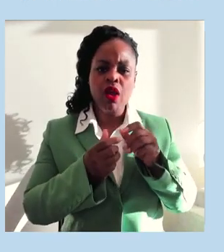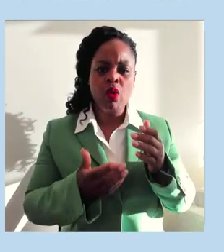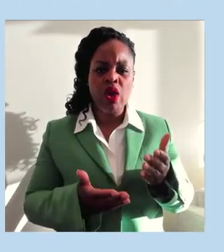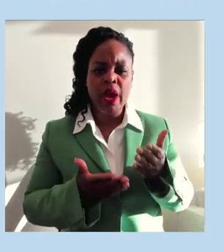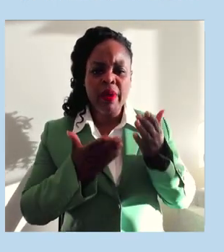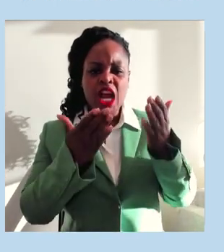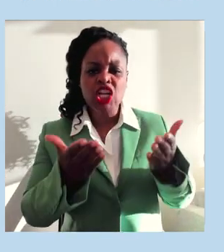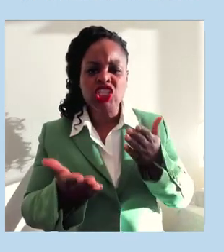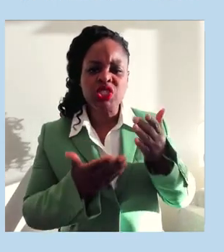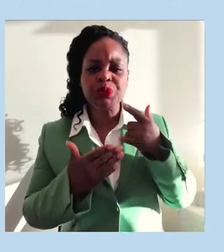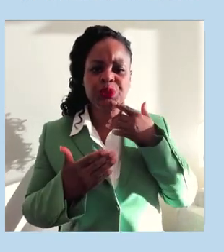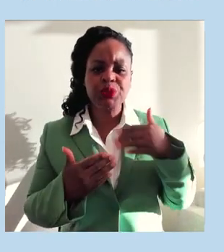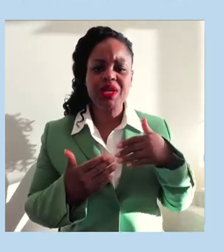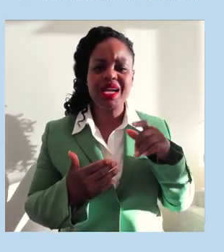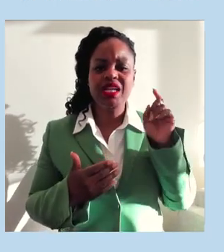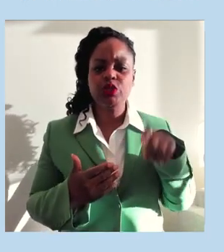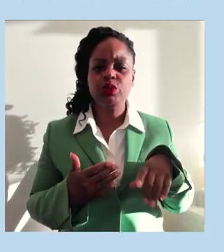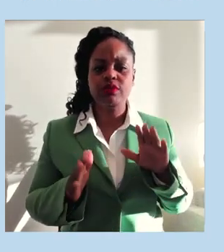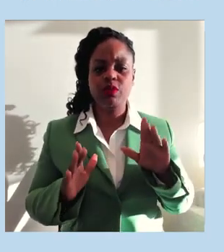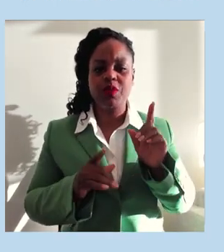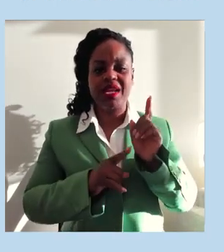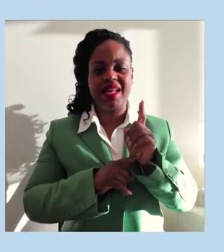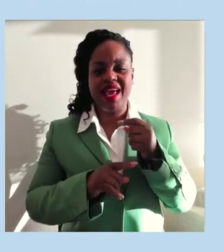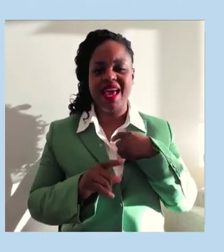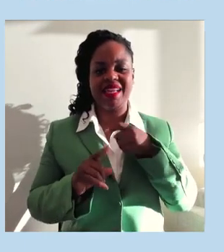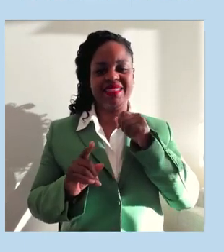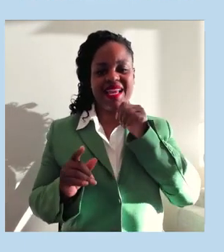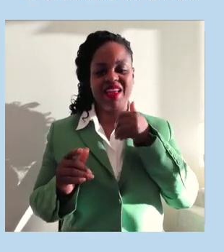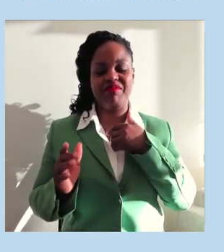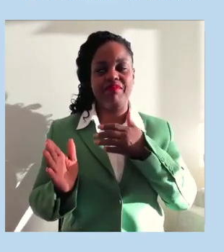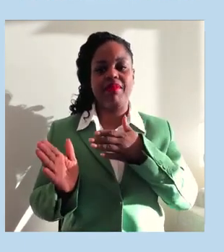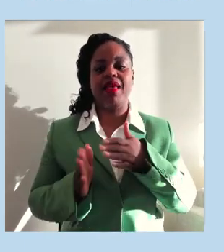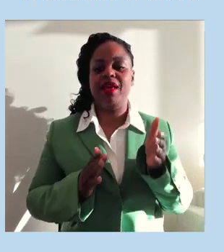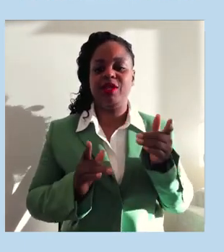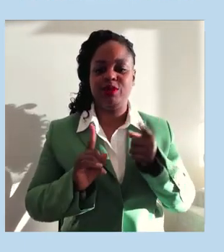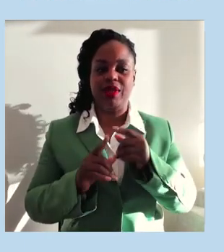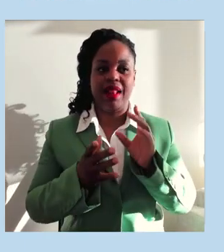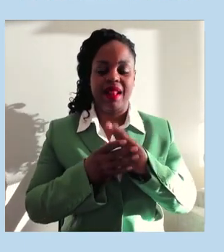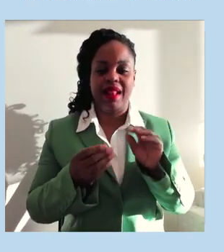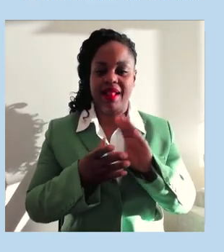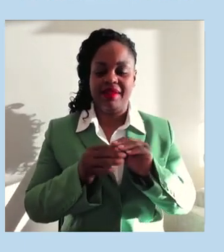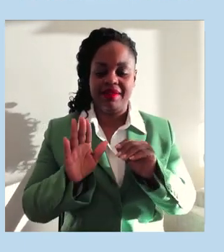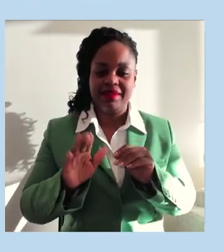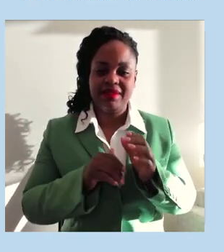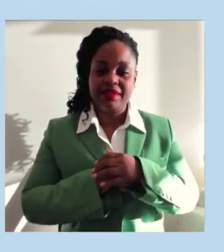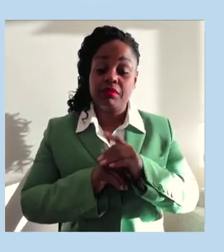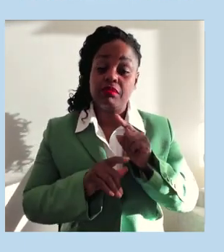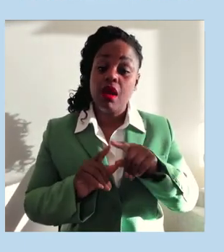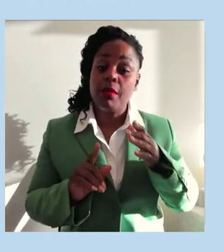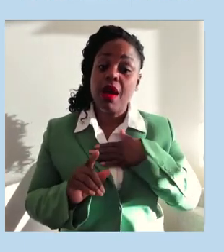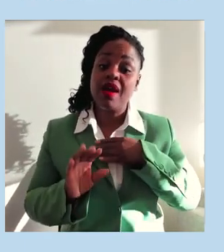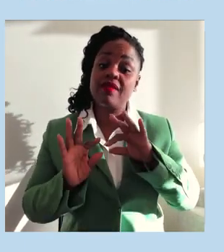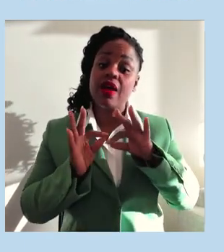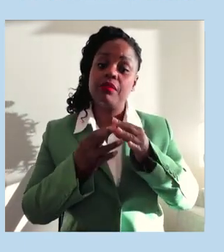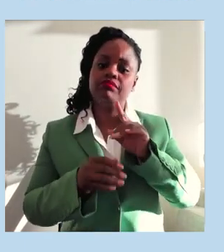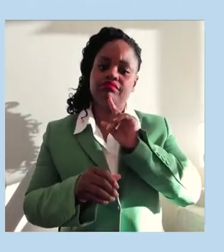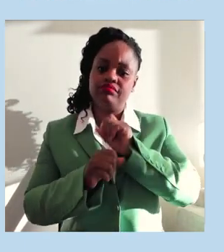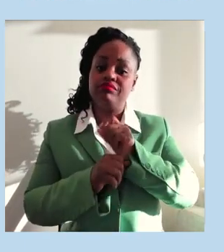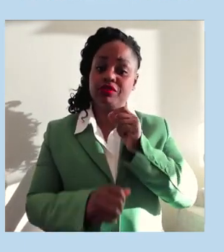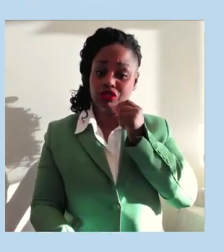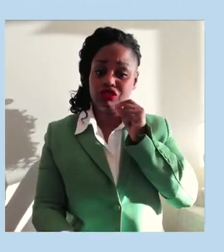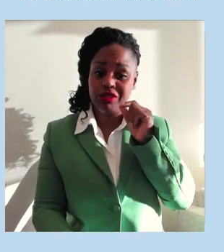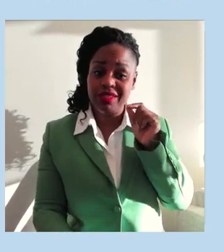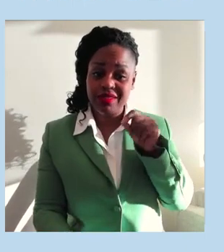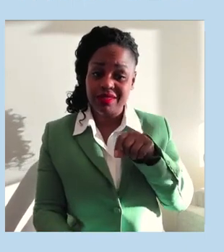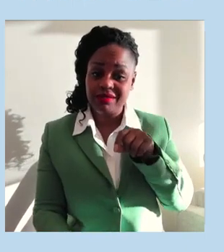I wasn't planning to say this, but my family is actually from Ukraine. My father's parents were from Western